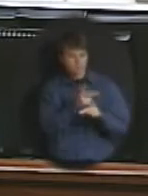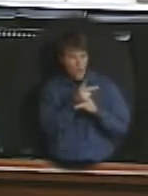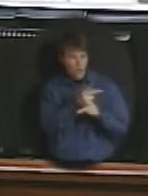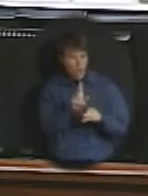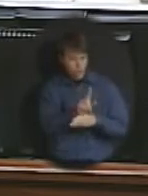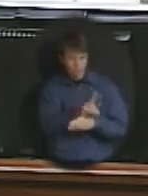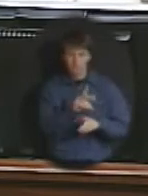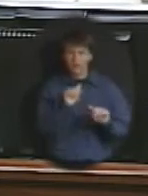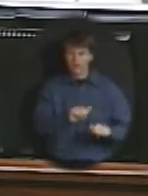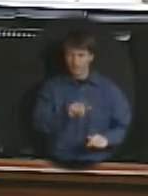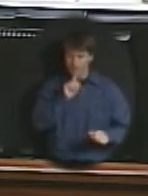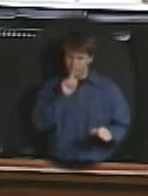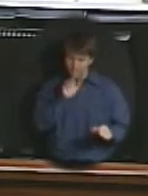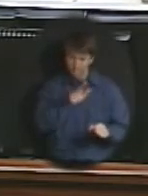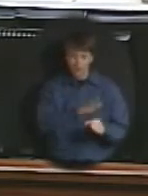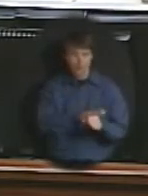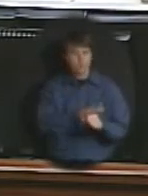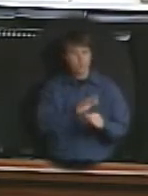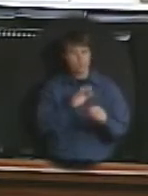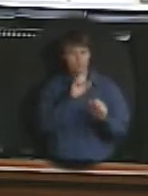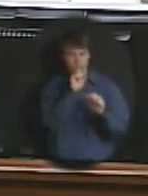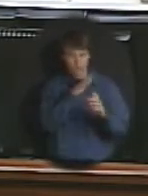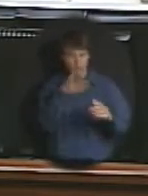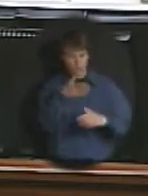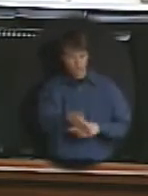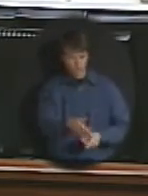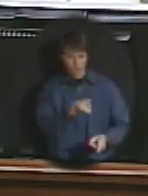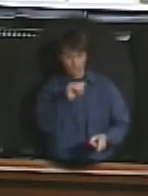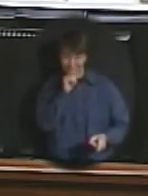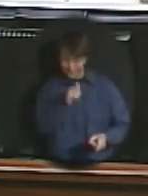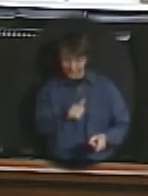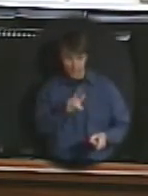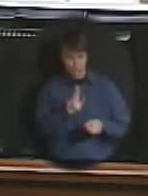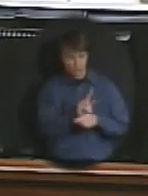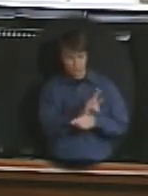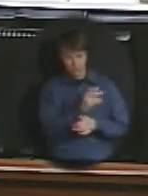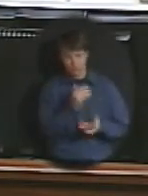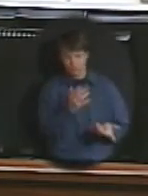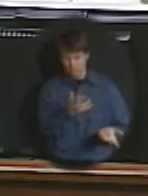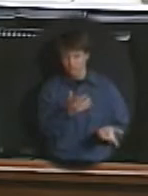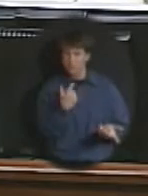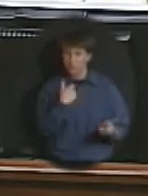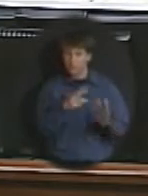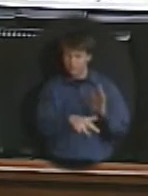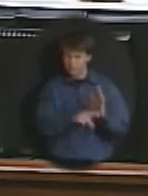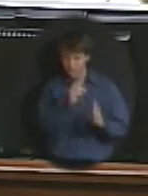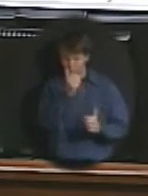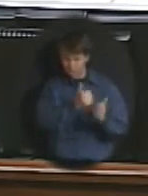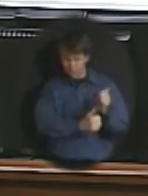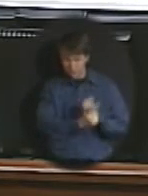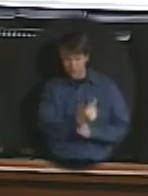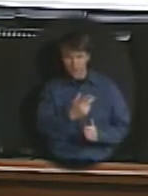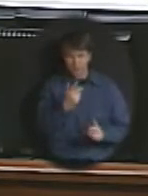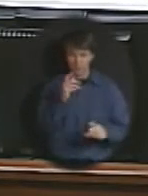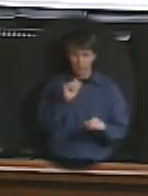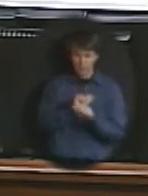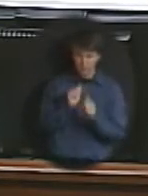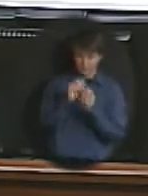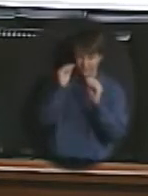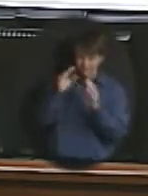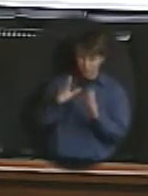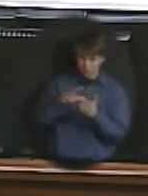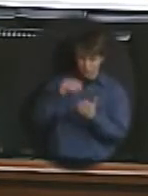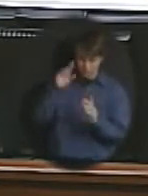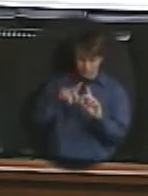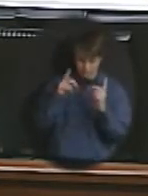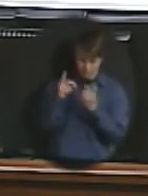So I can guarantee you that there isn't anything on here that isn't being used. We review every one of these. We work with the teaching and learning